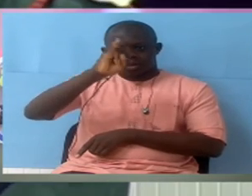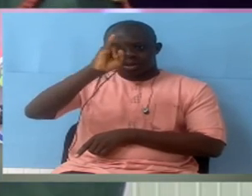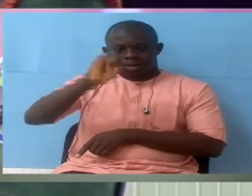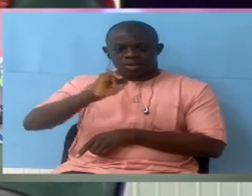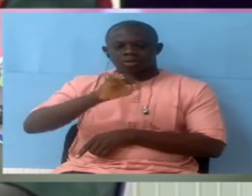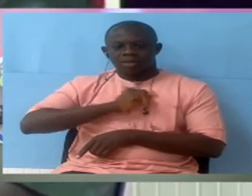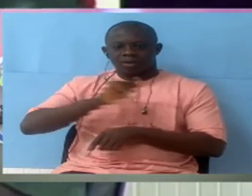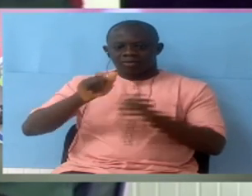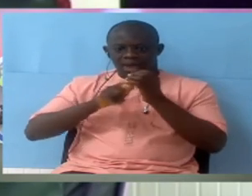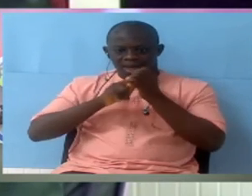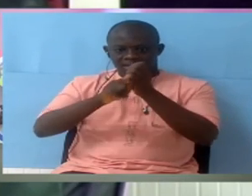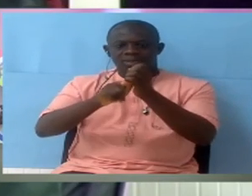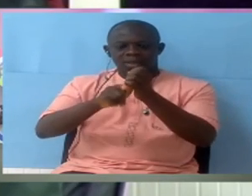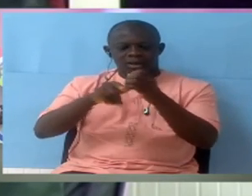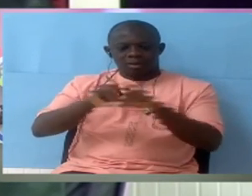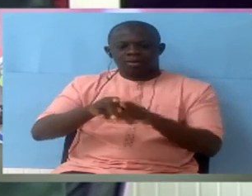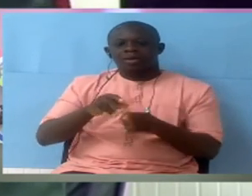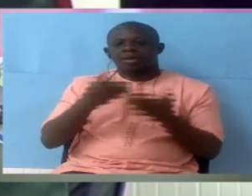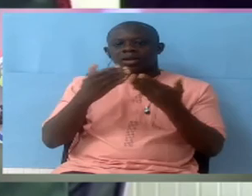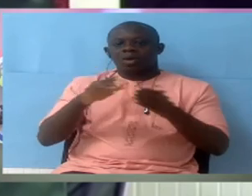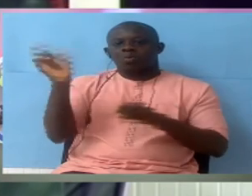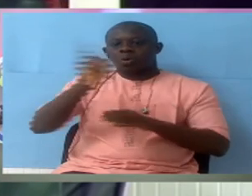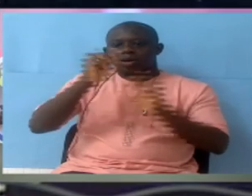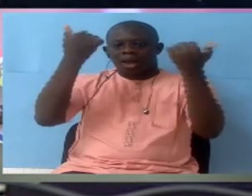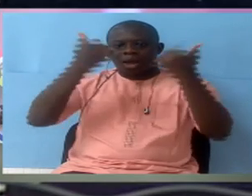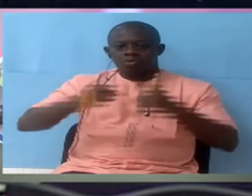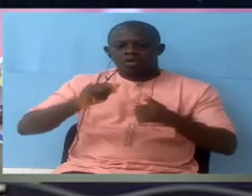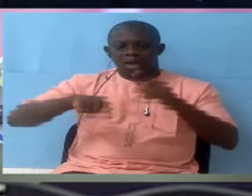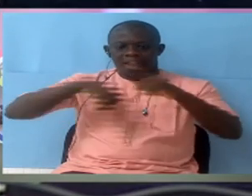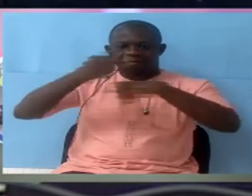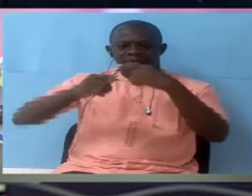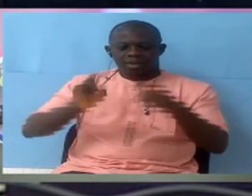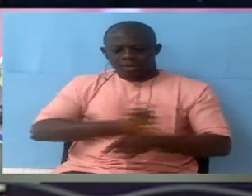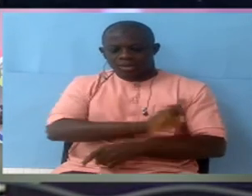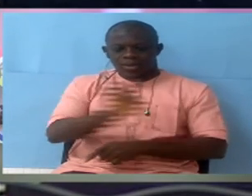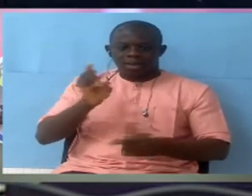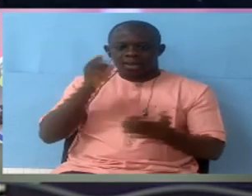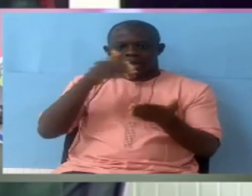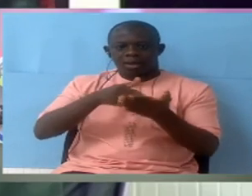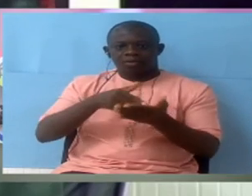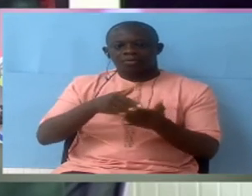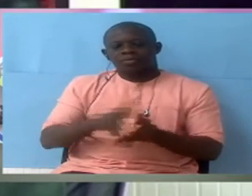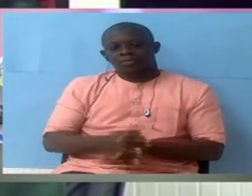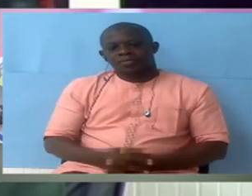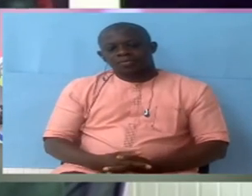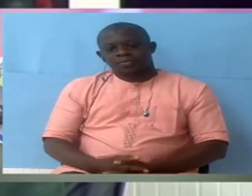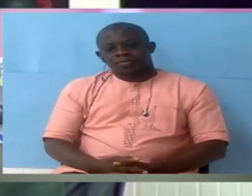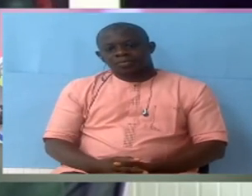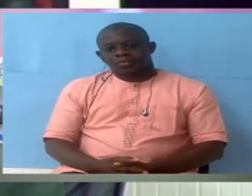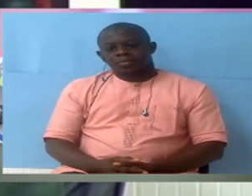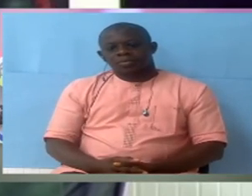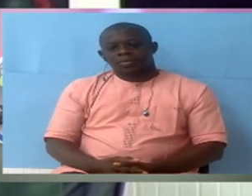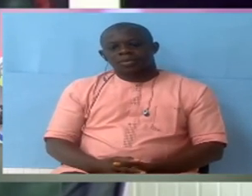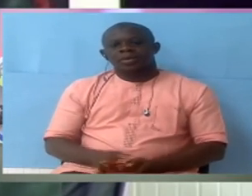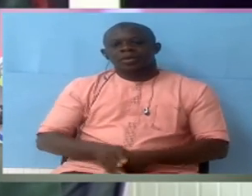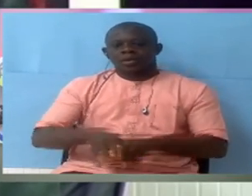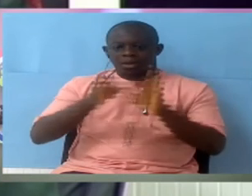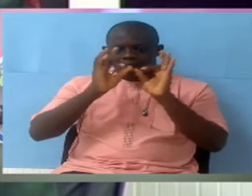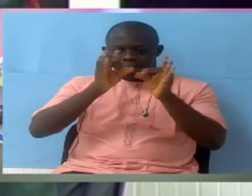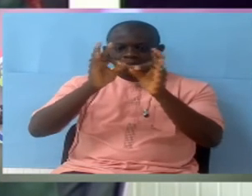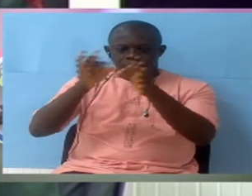mom. What happened after, when they came? Lan xew bi gay accé fofu. They briefed the